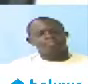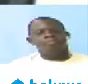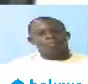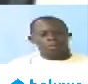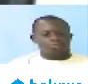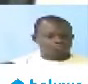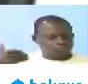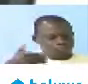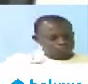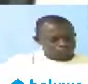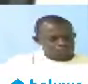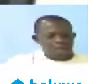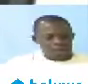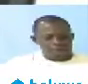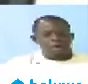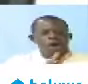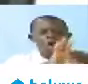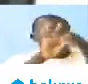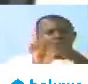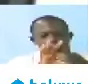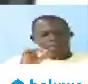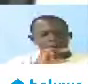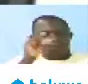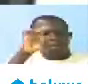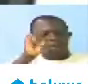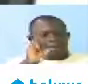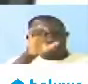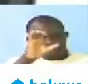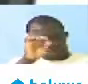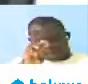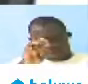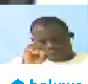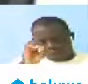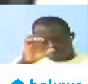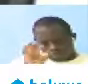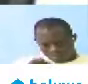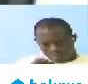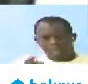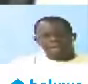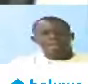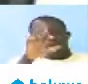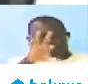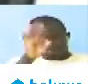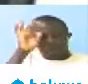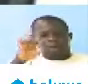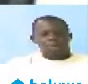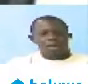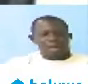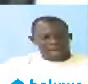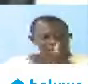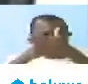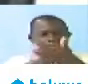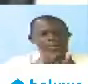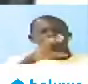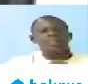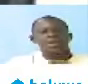up to the time when Ekomo decided to attack Charles Taylor's forces. So Waron Devil Lugaro Bavaro